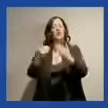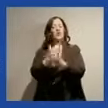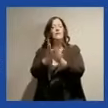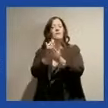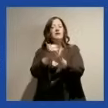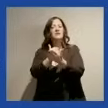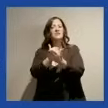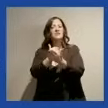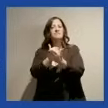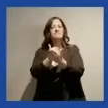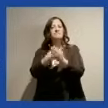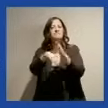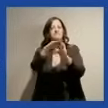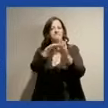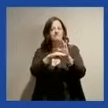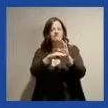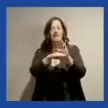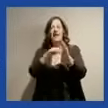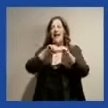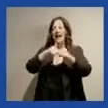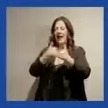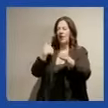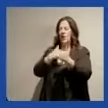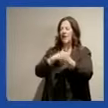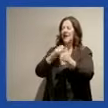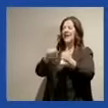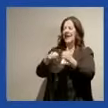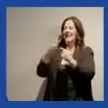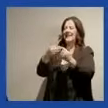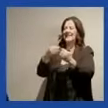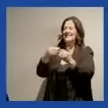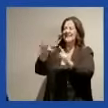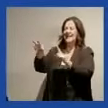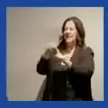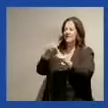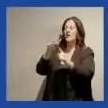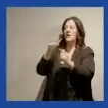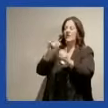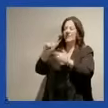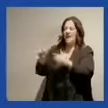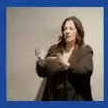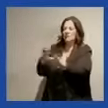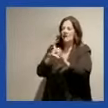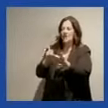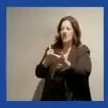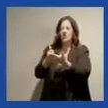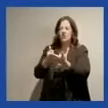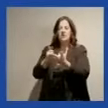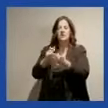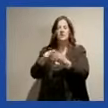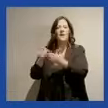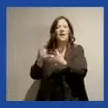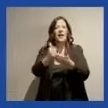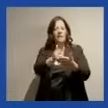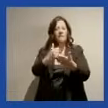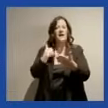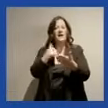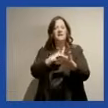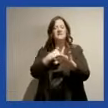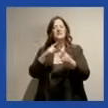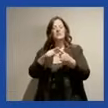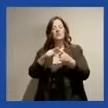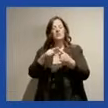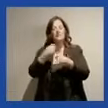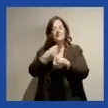state that would capture this excess revenue and allow us, on the basis of historic trends, to set